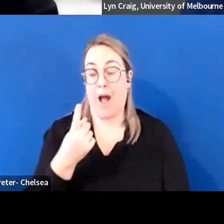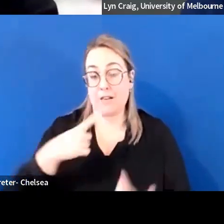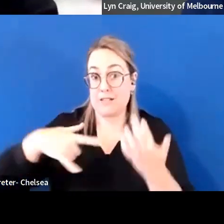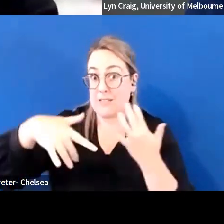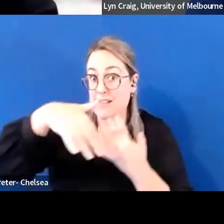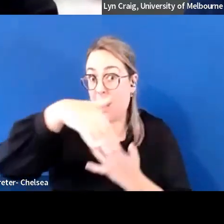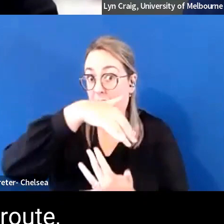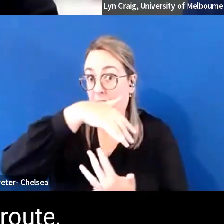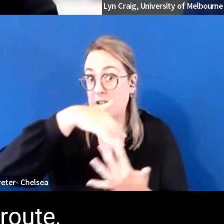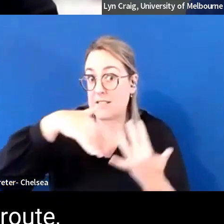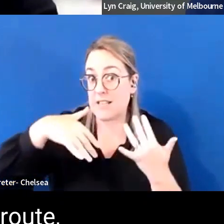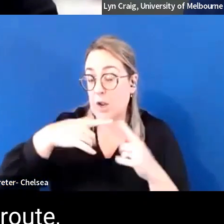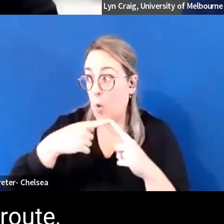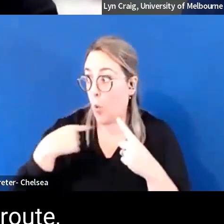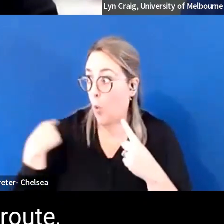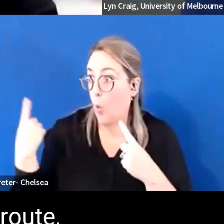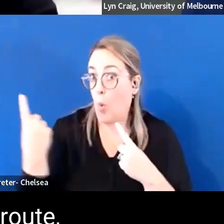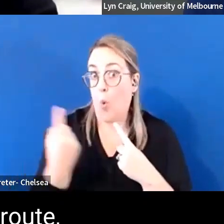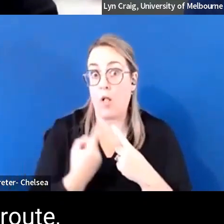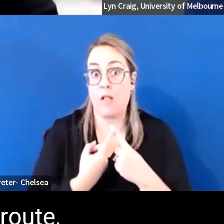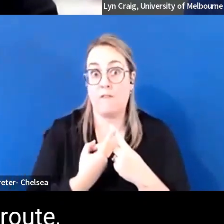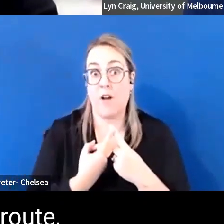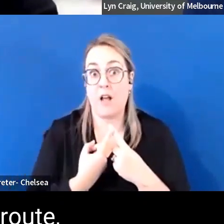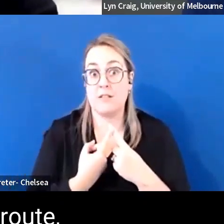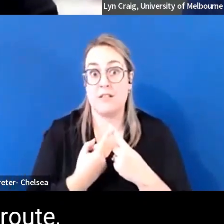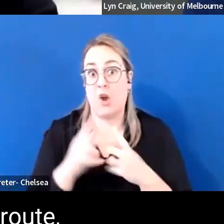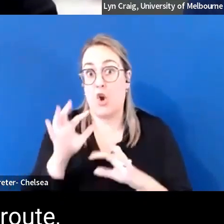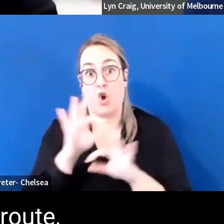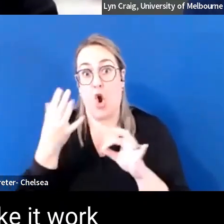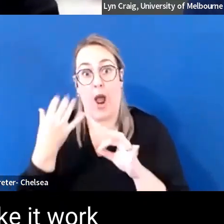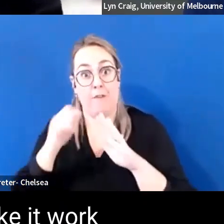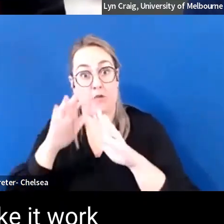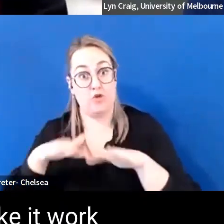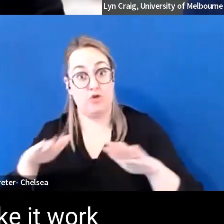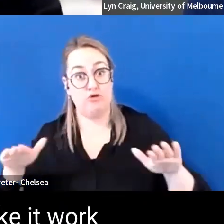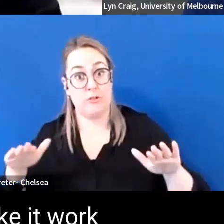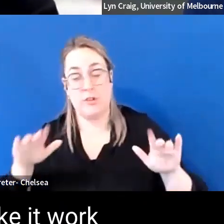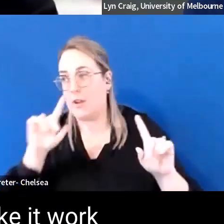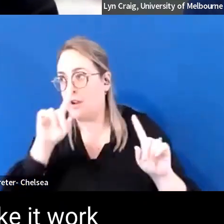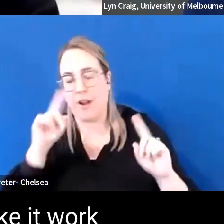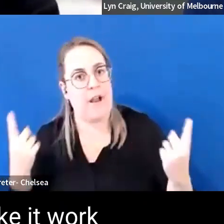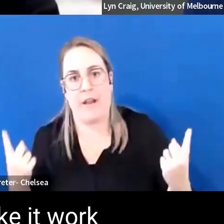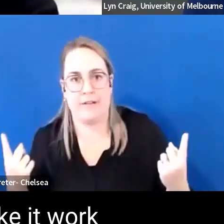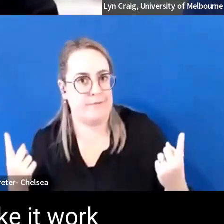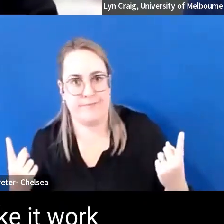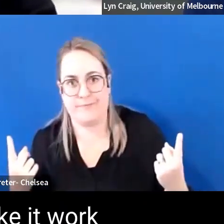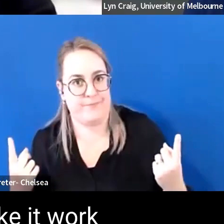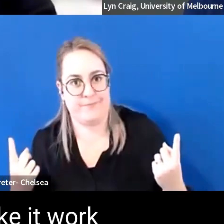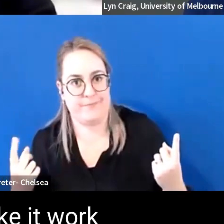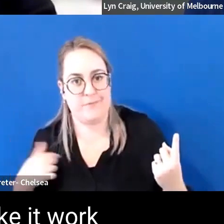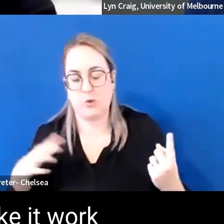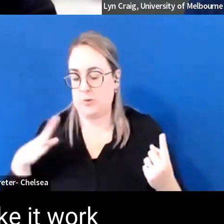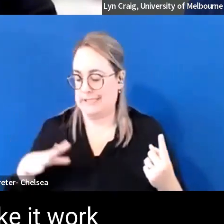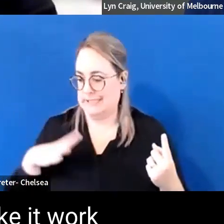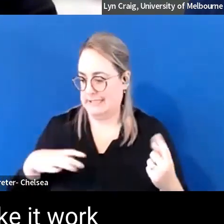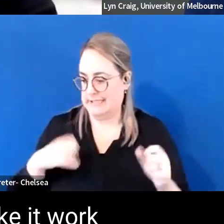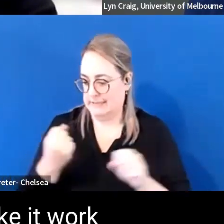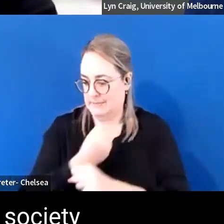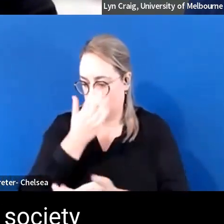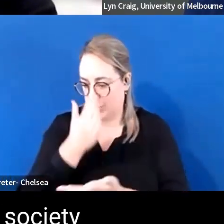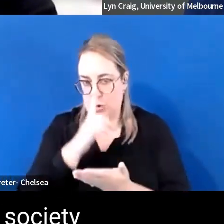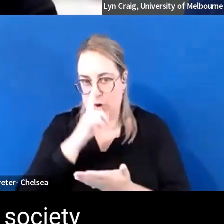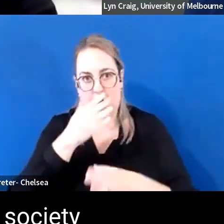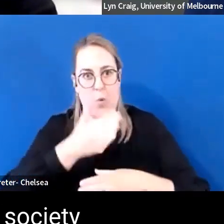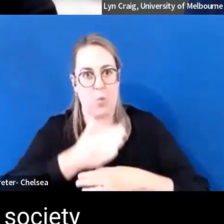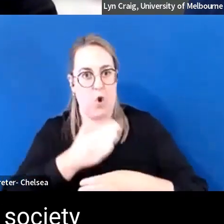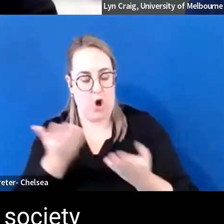all. It's a dead end route if that's what everybody does. So we need to make it work for women's health and well-being,